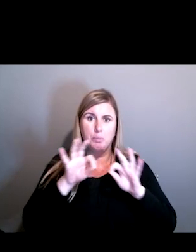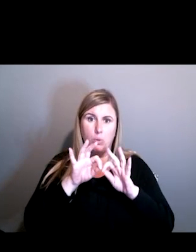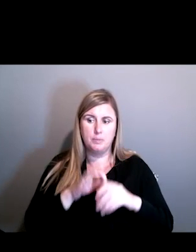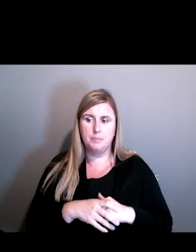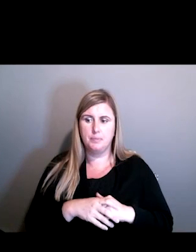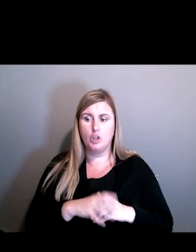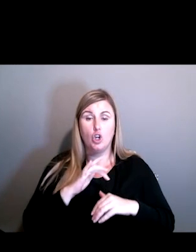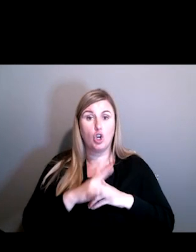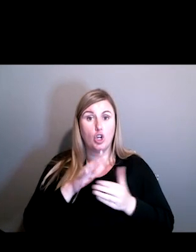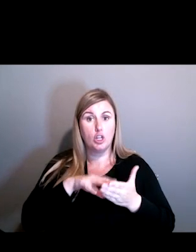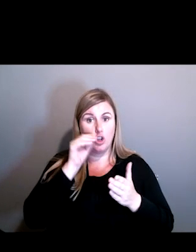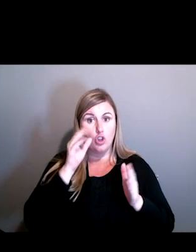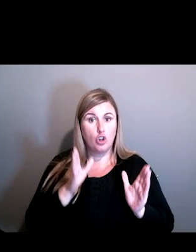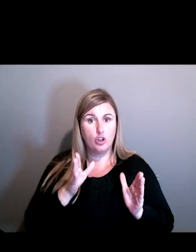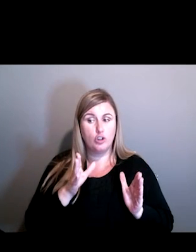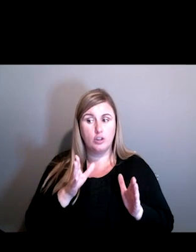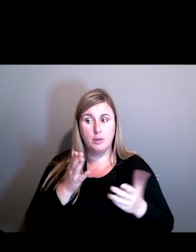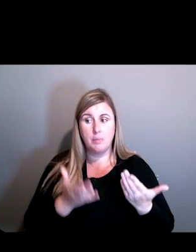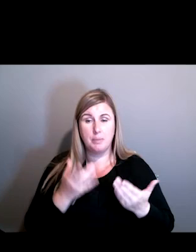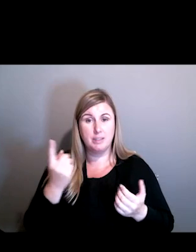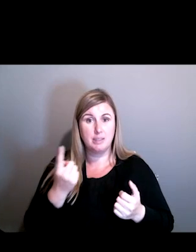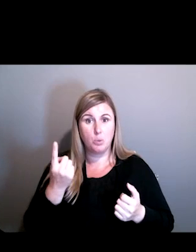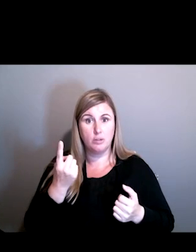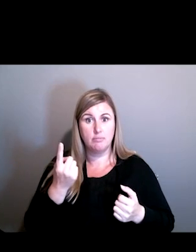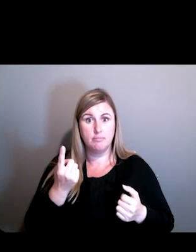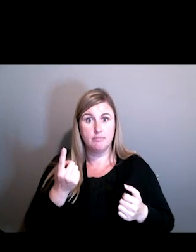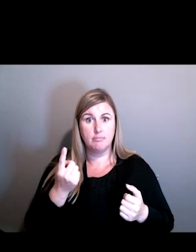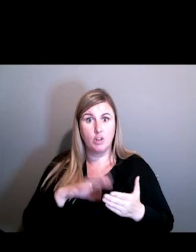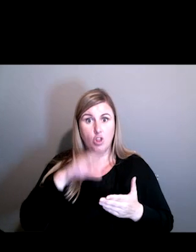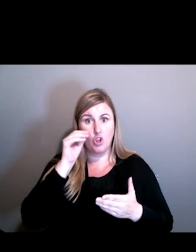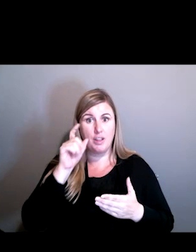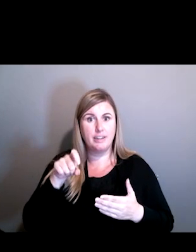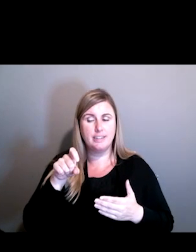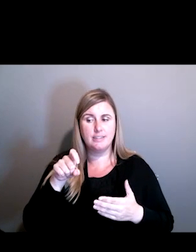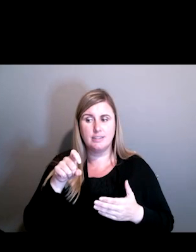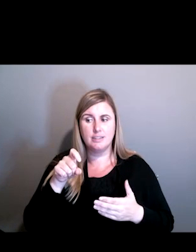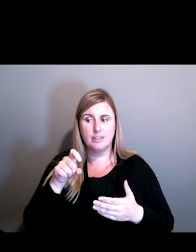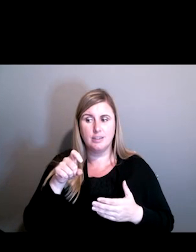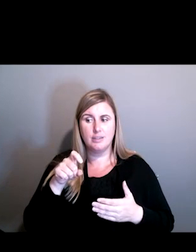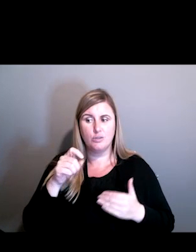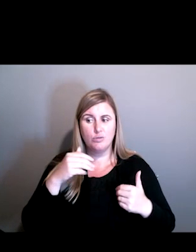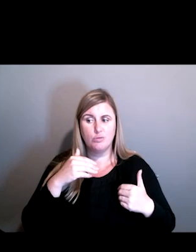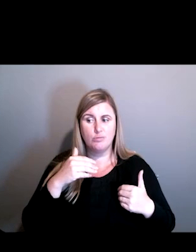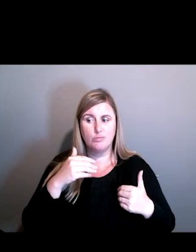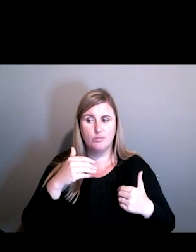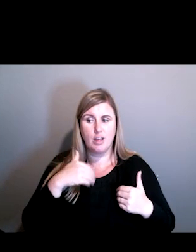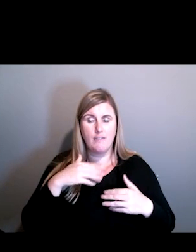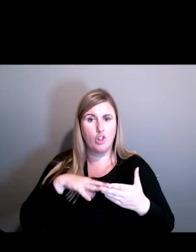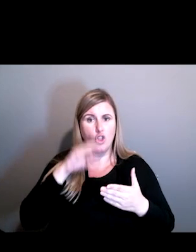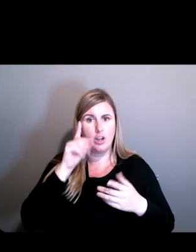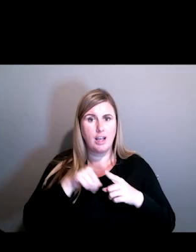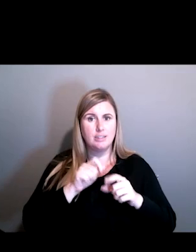is really important. An early learner is maybe someone that a learner that needs to